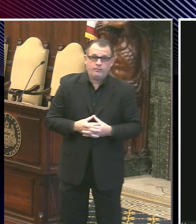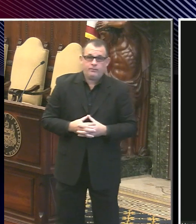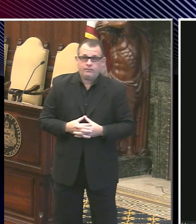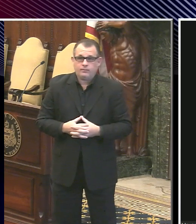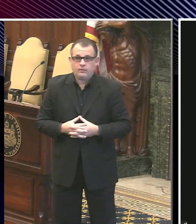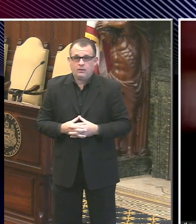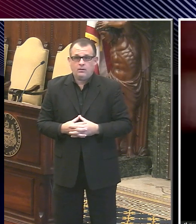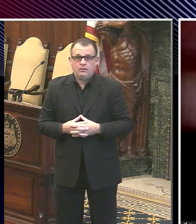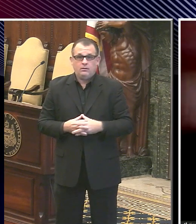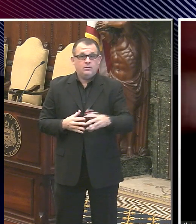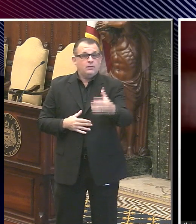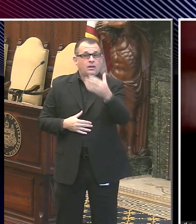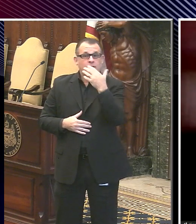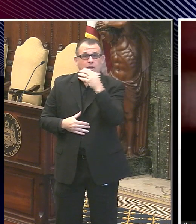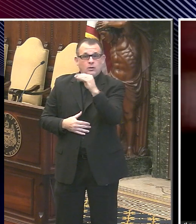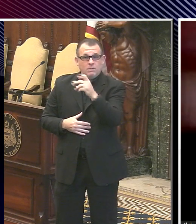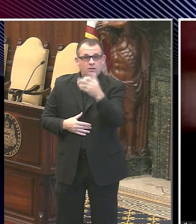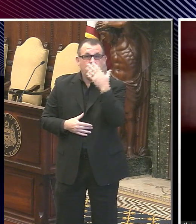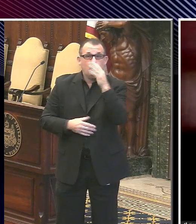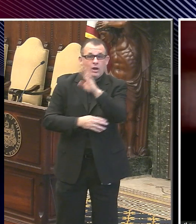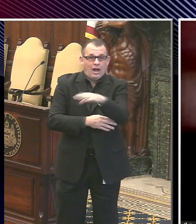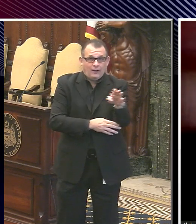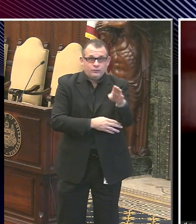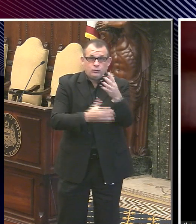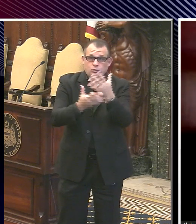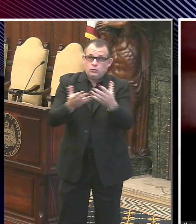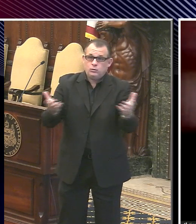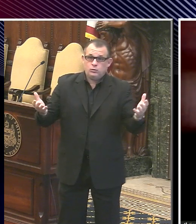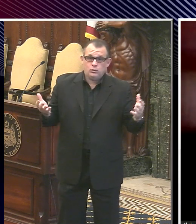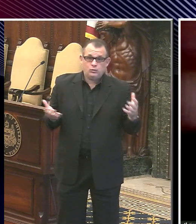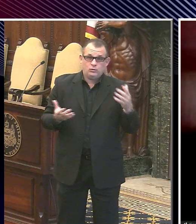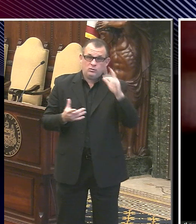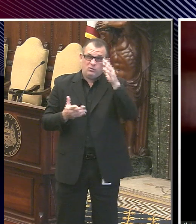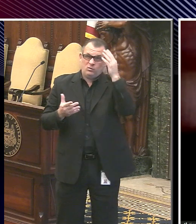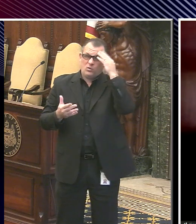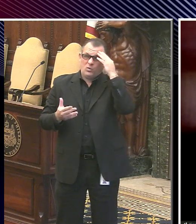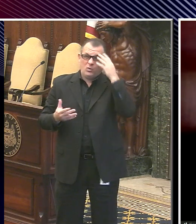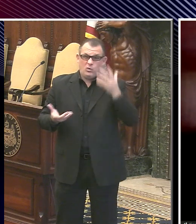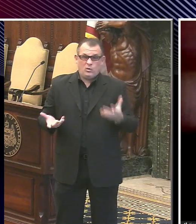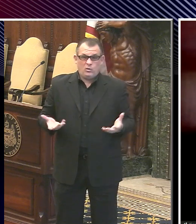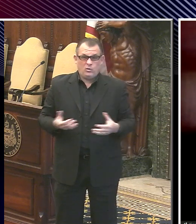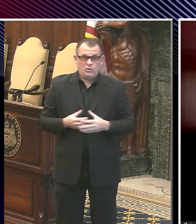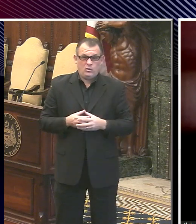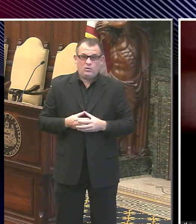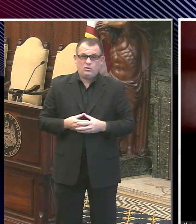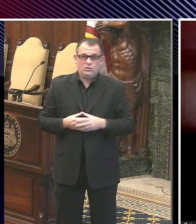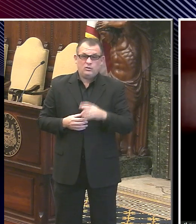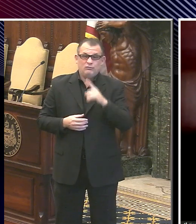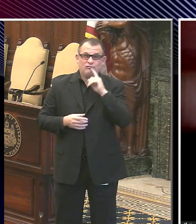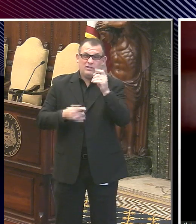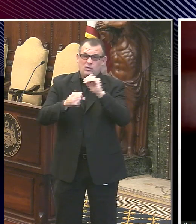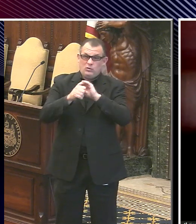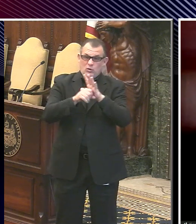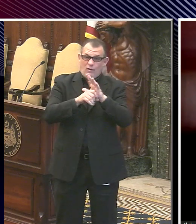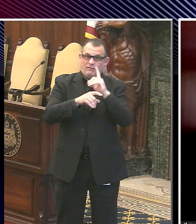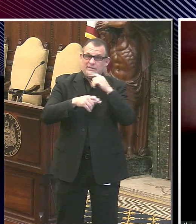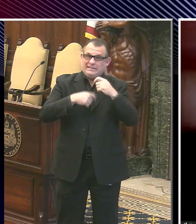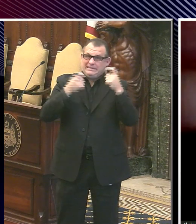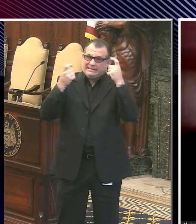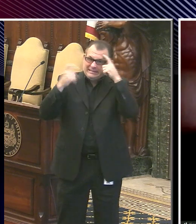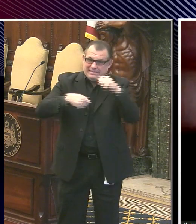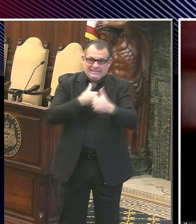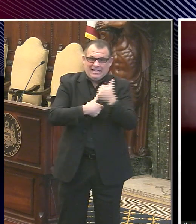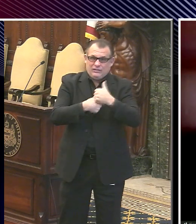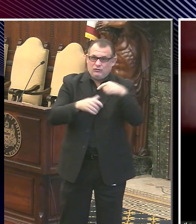floor. Thanks, Mike. Good afternoon, everyone. As you're all well aware by now, we are in the very dangerous stage of the pandemic. The average